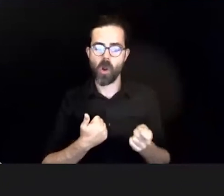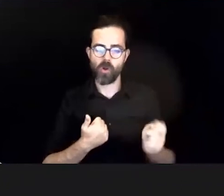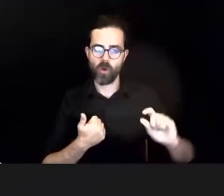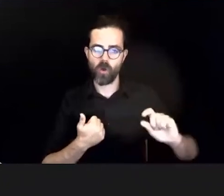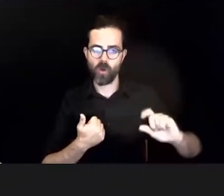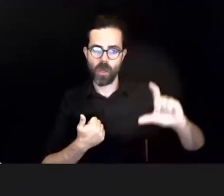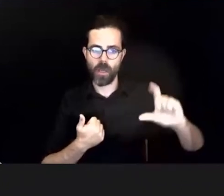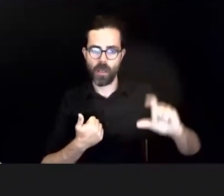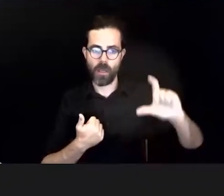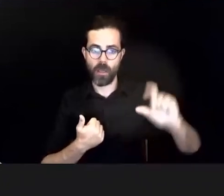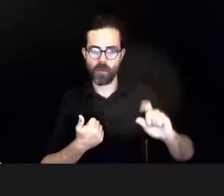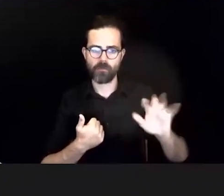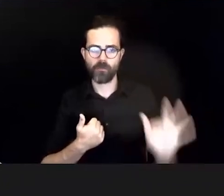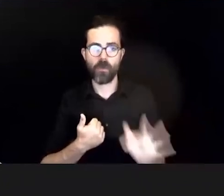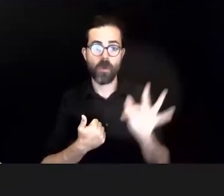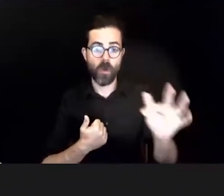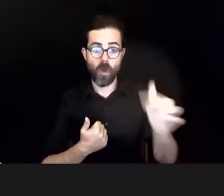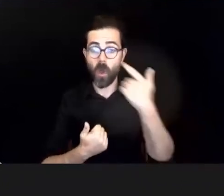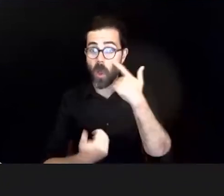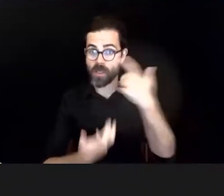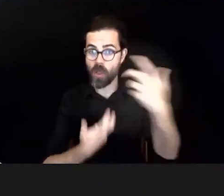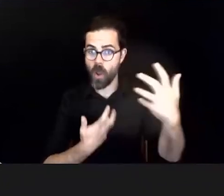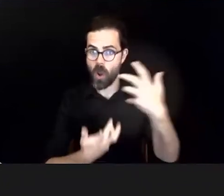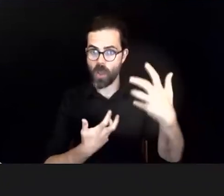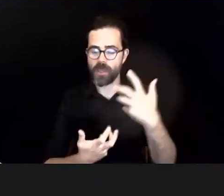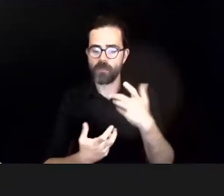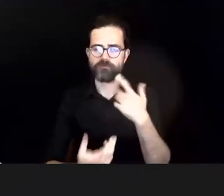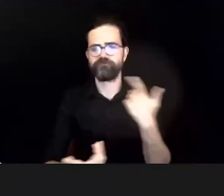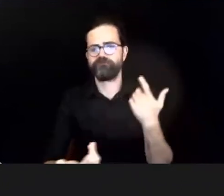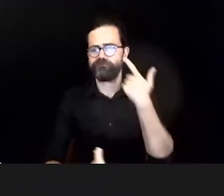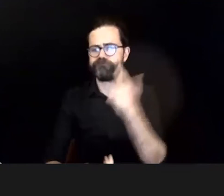contrast to ensure that the contents are displayed properly.